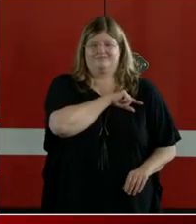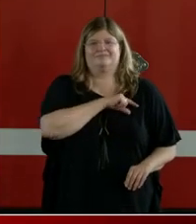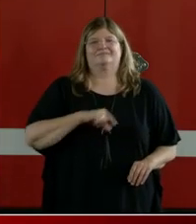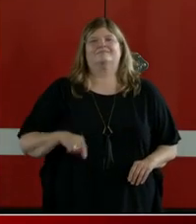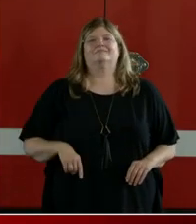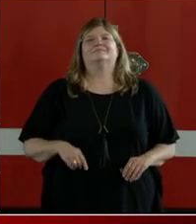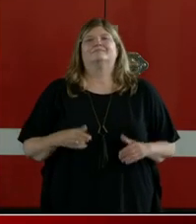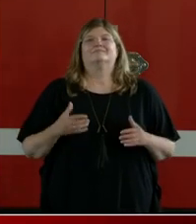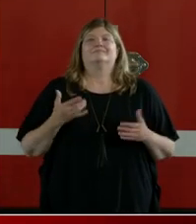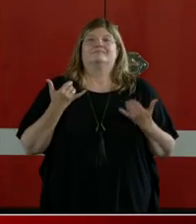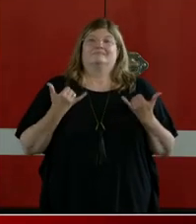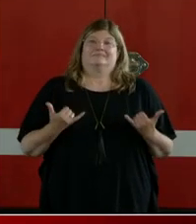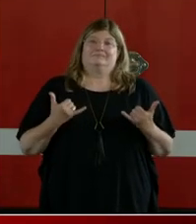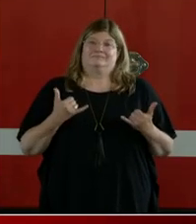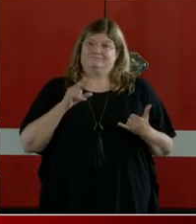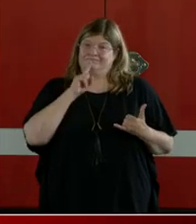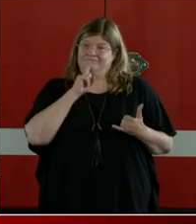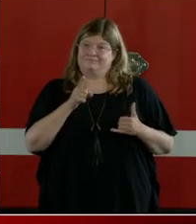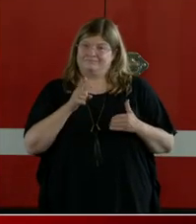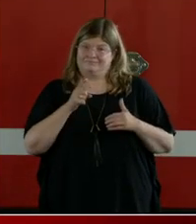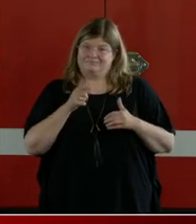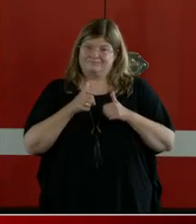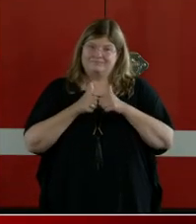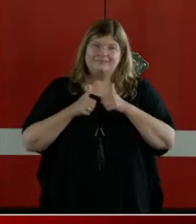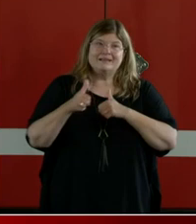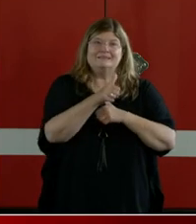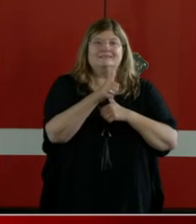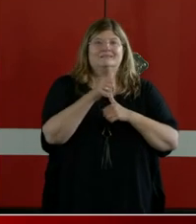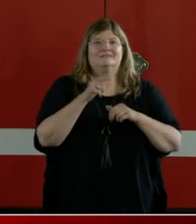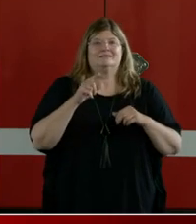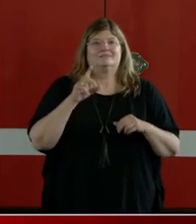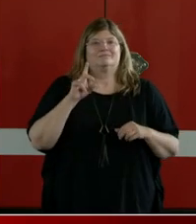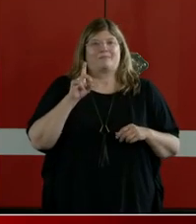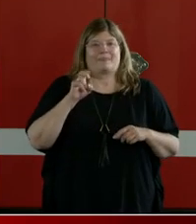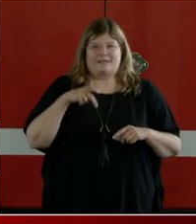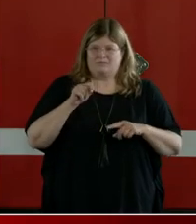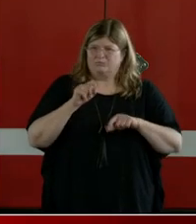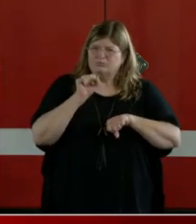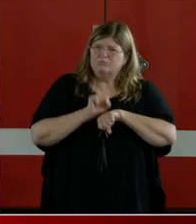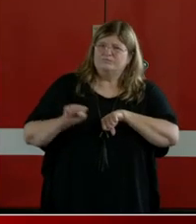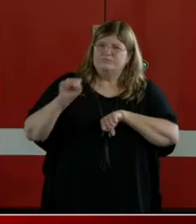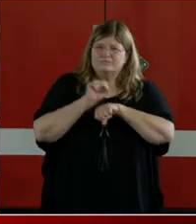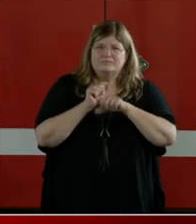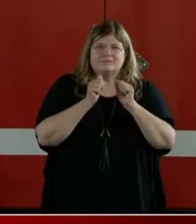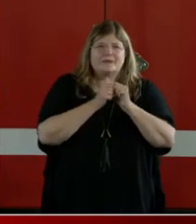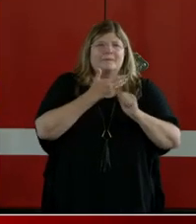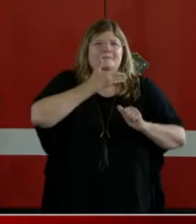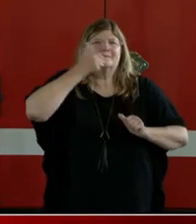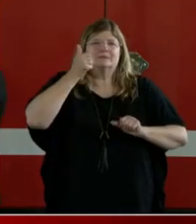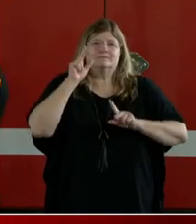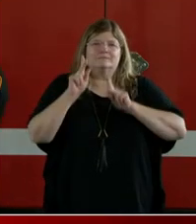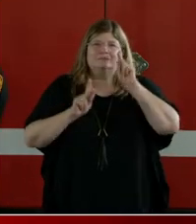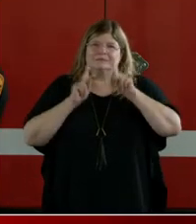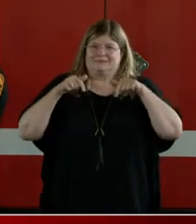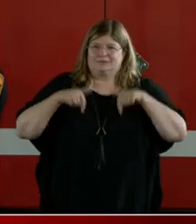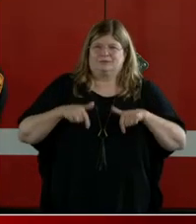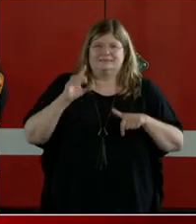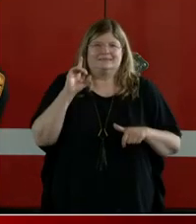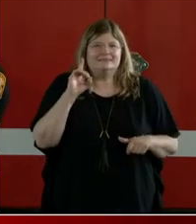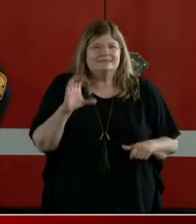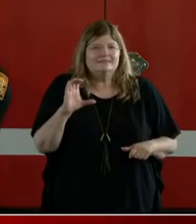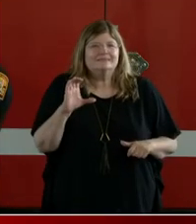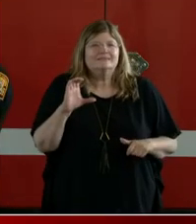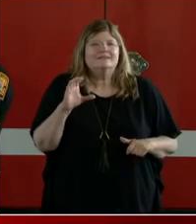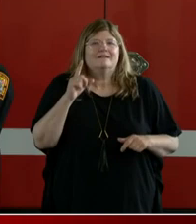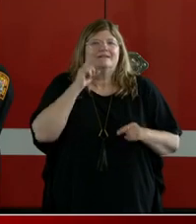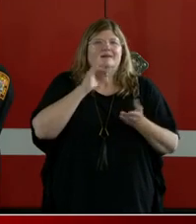our department, who could work with the best men and women who are fighting fires and providing medical service, and